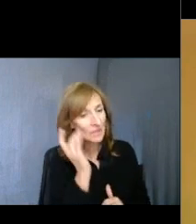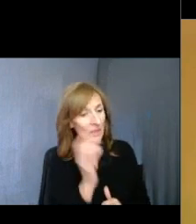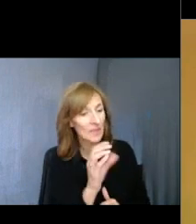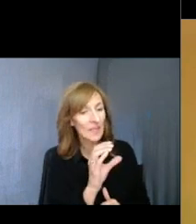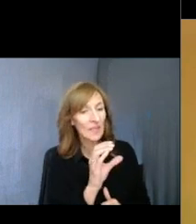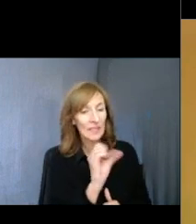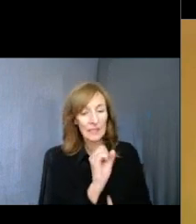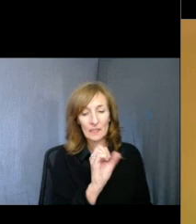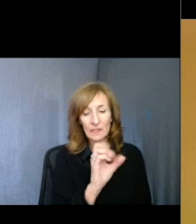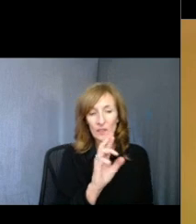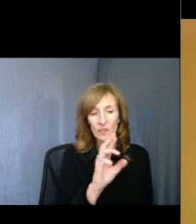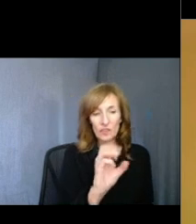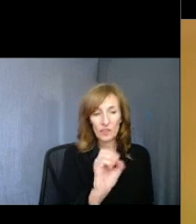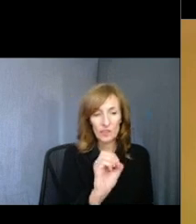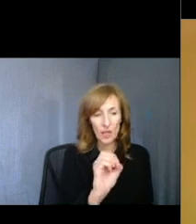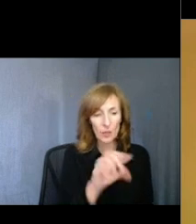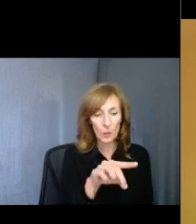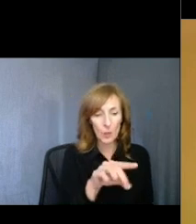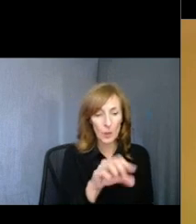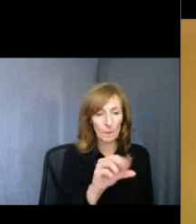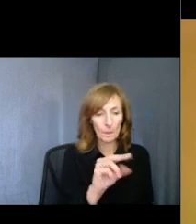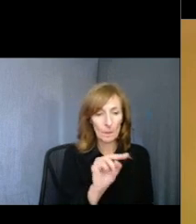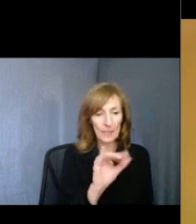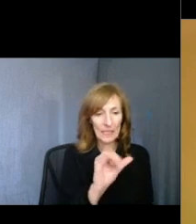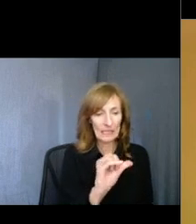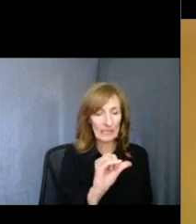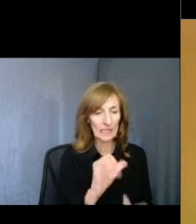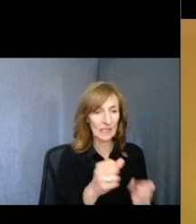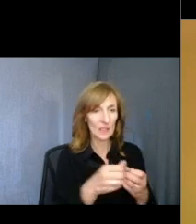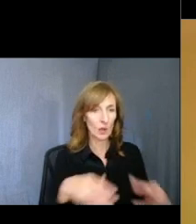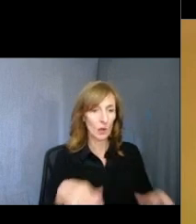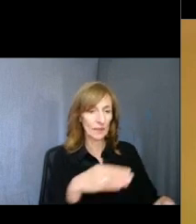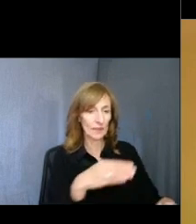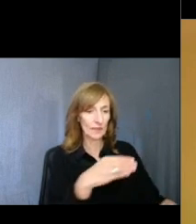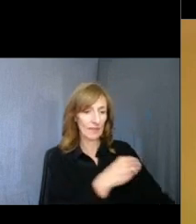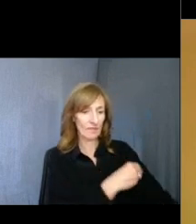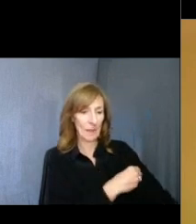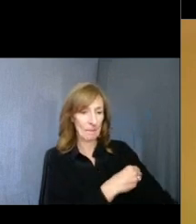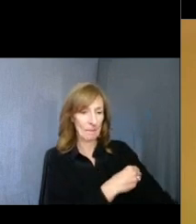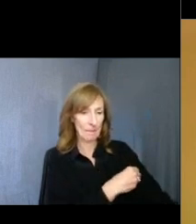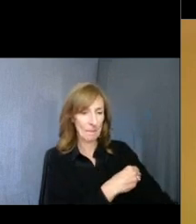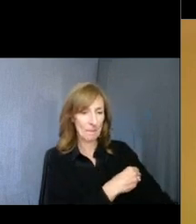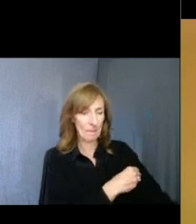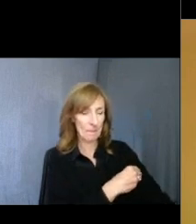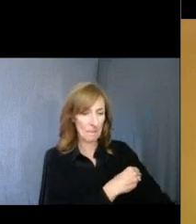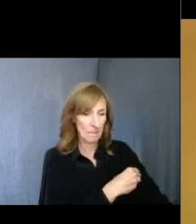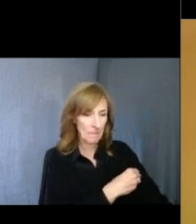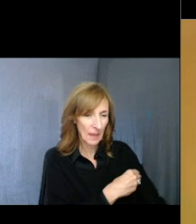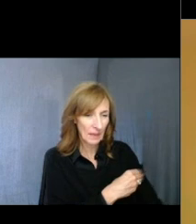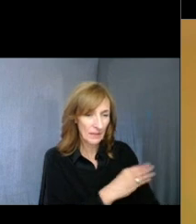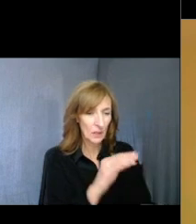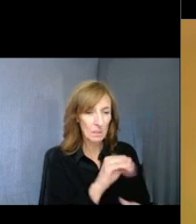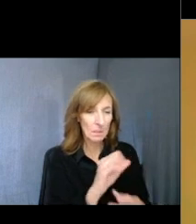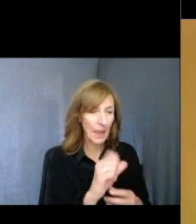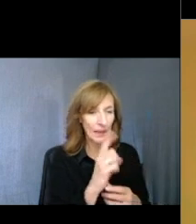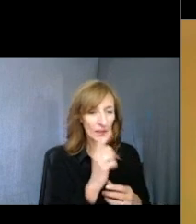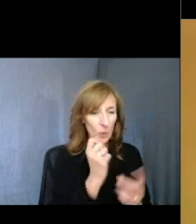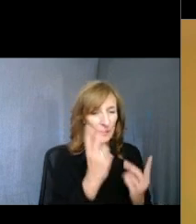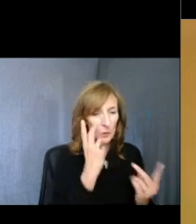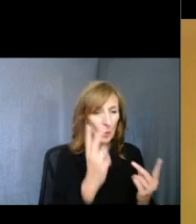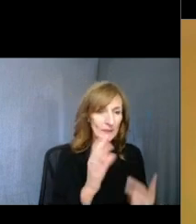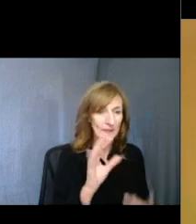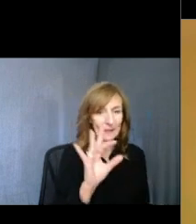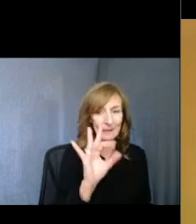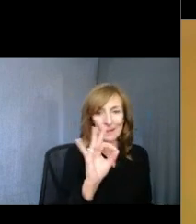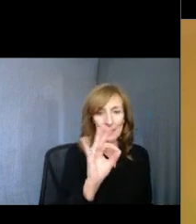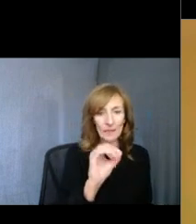which is loss of muscle mass, right? It's why you don't see bodybuilders. You see 90-year-old bodybuilders, but they're not going to be able